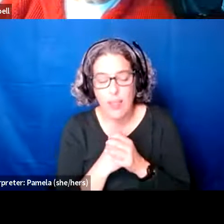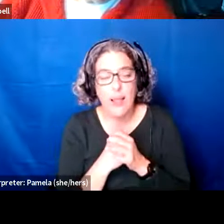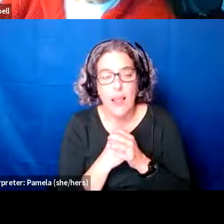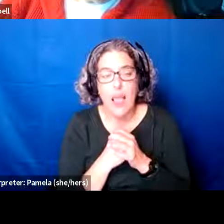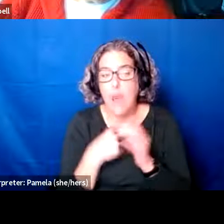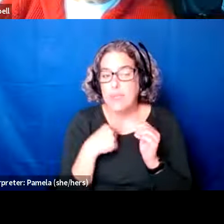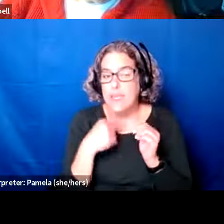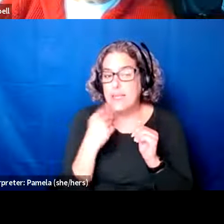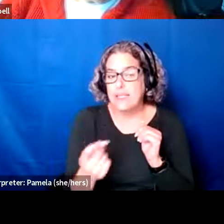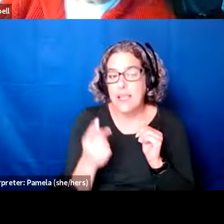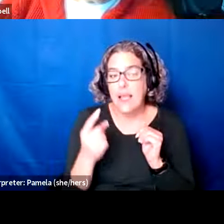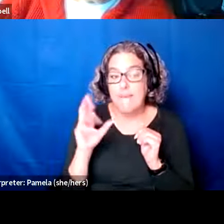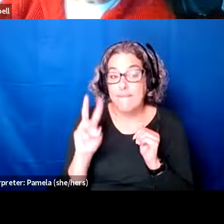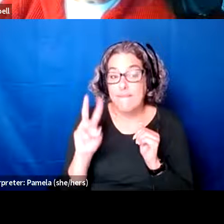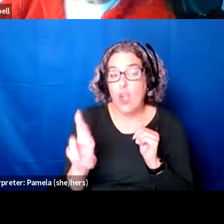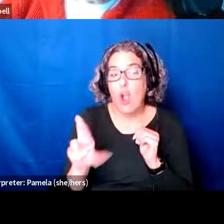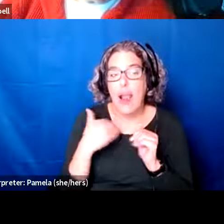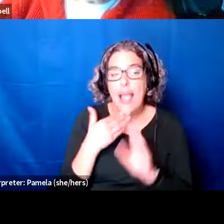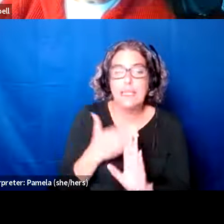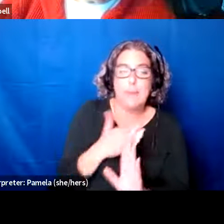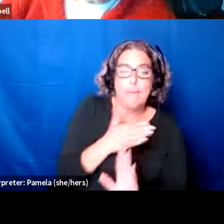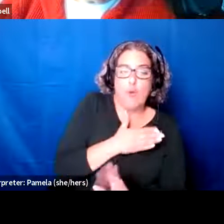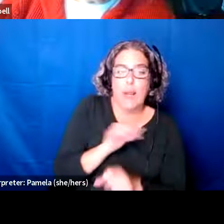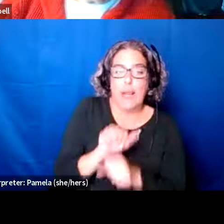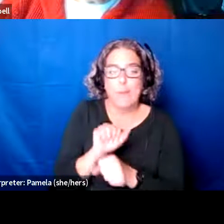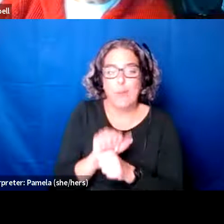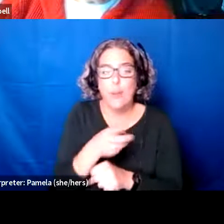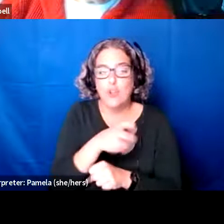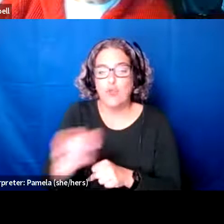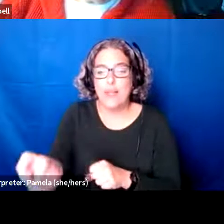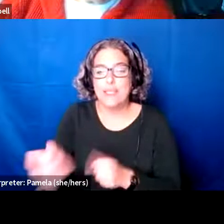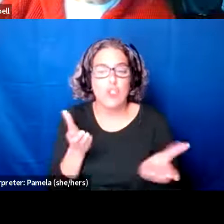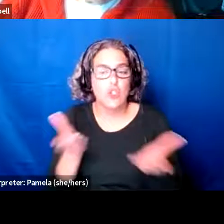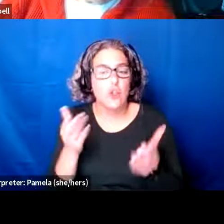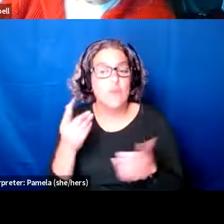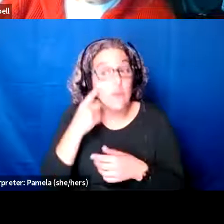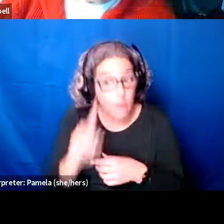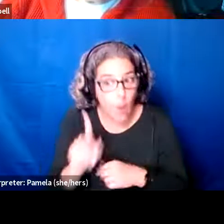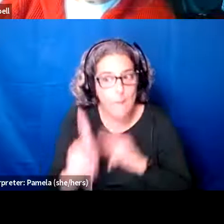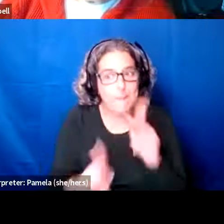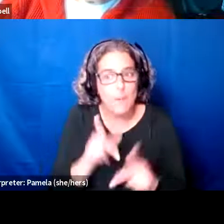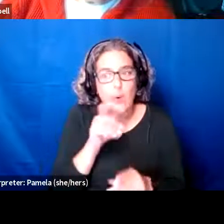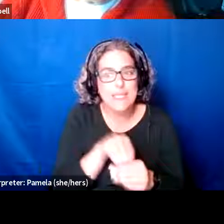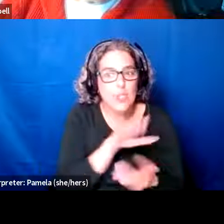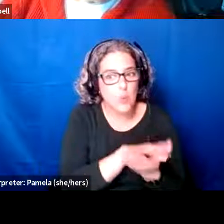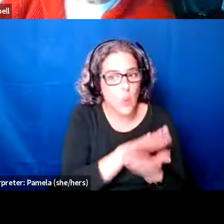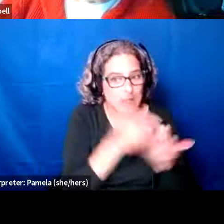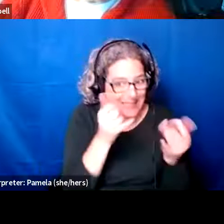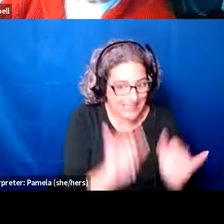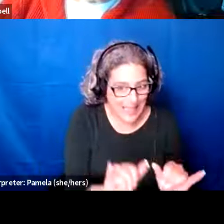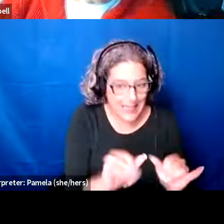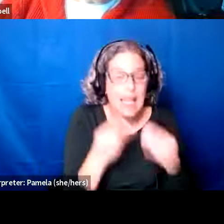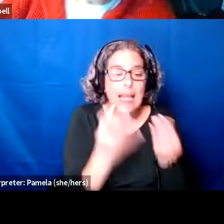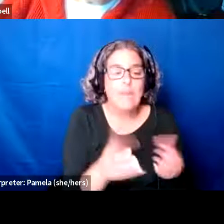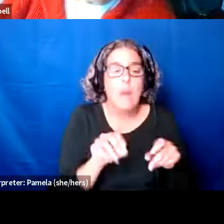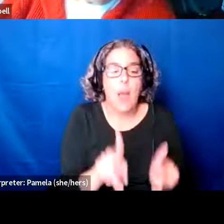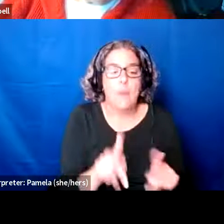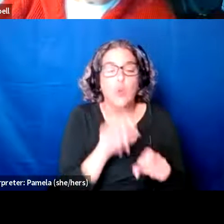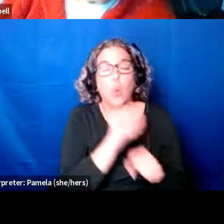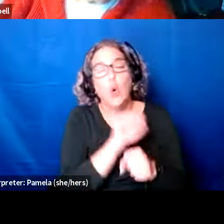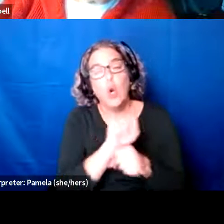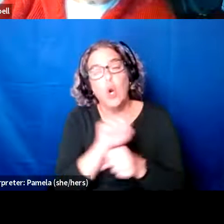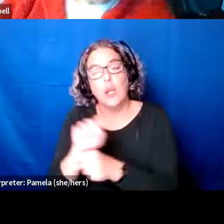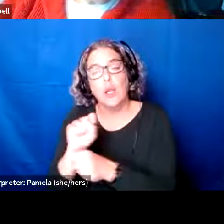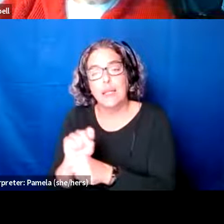VR also has pre-employment transition services for those who are in school, which gives students the opportunity to work at different